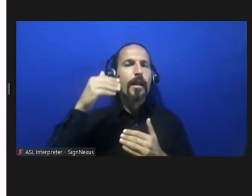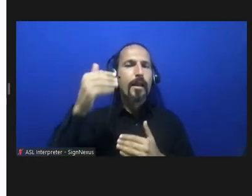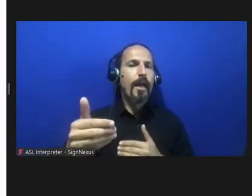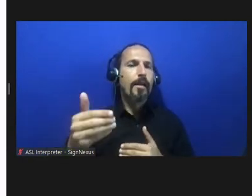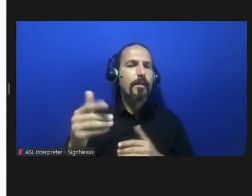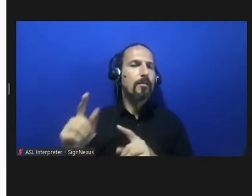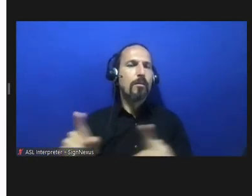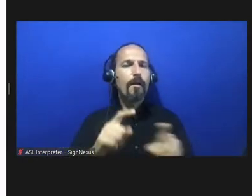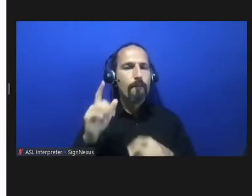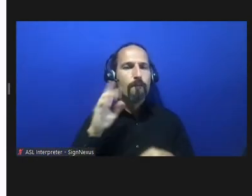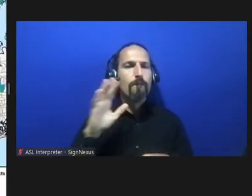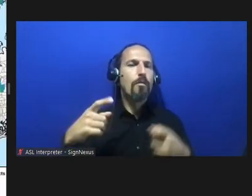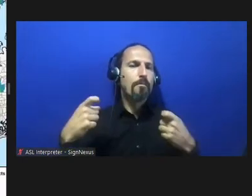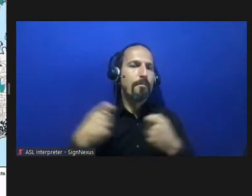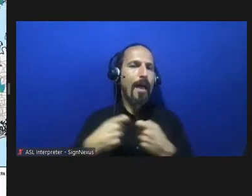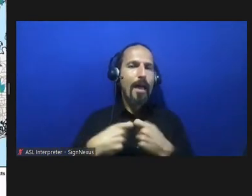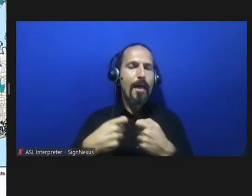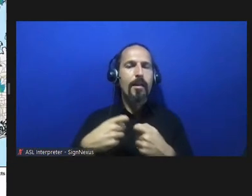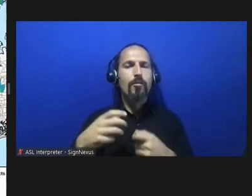electric buses